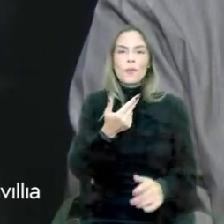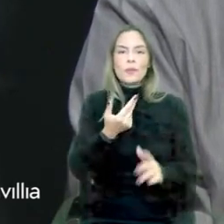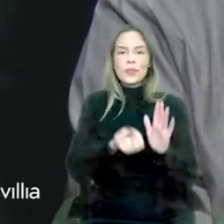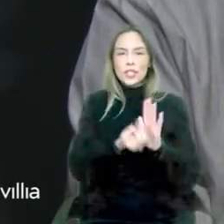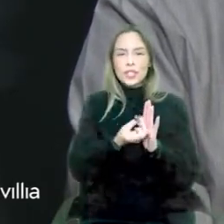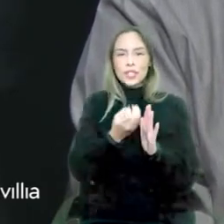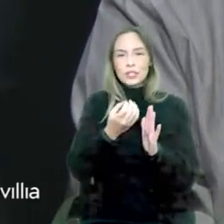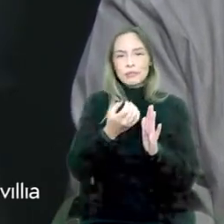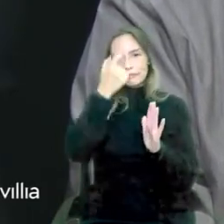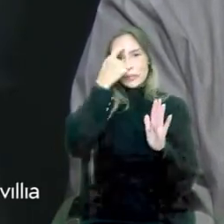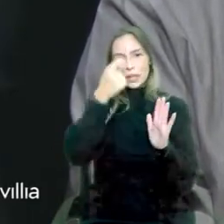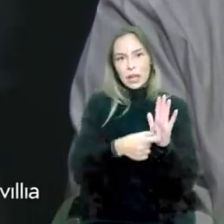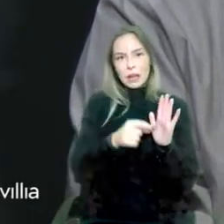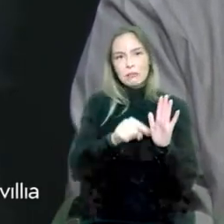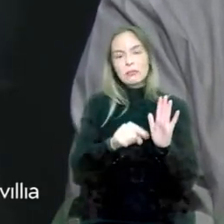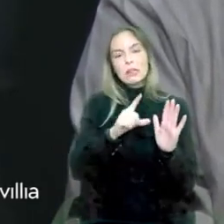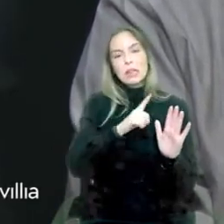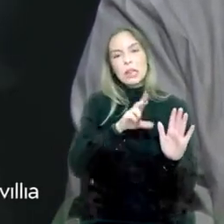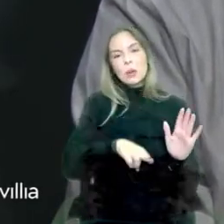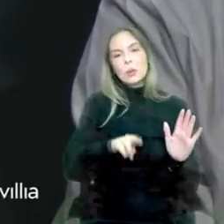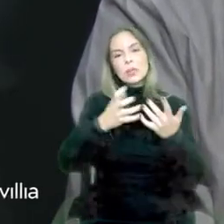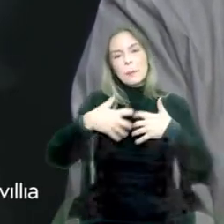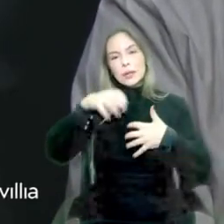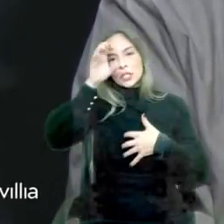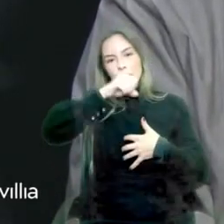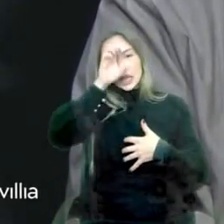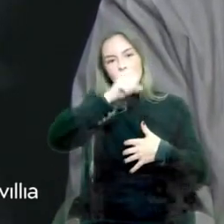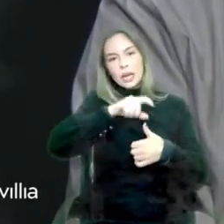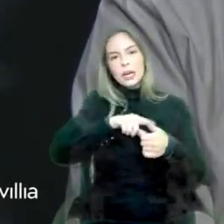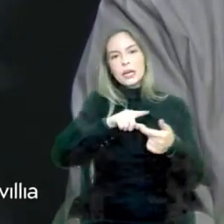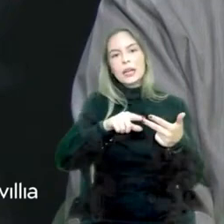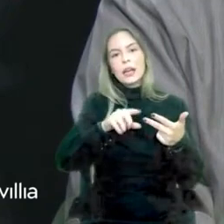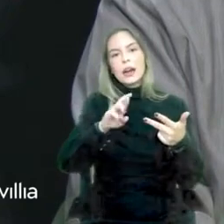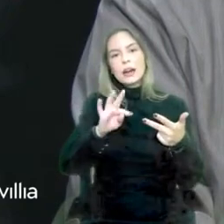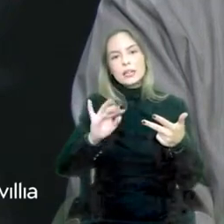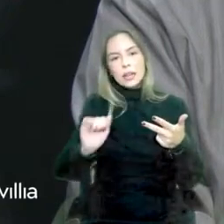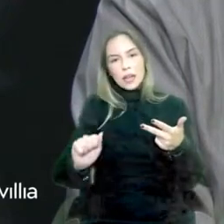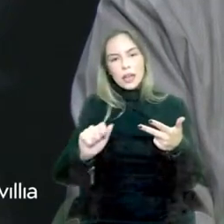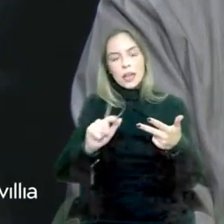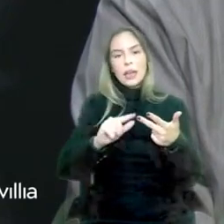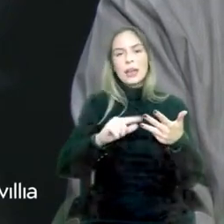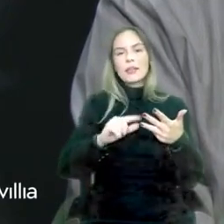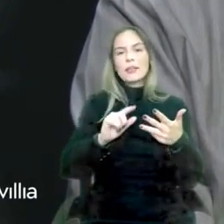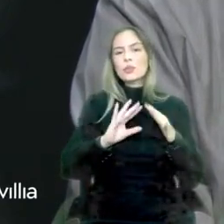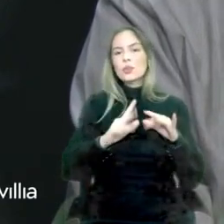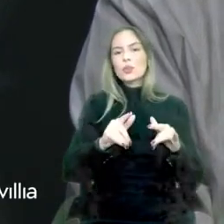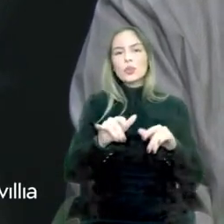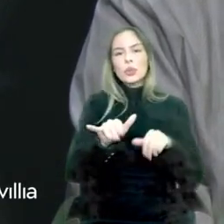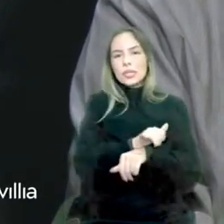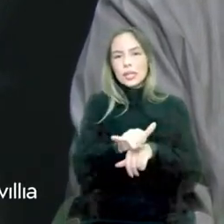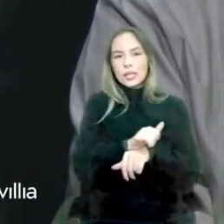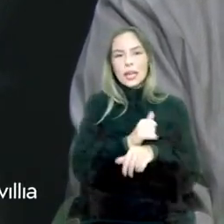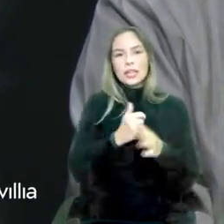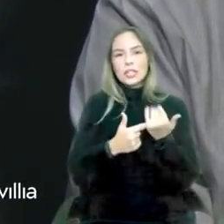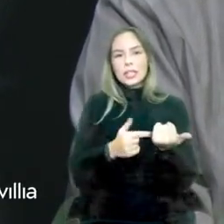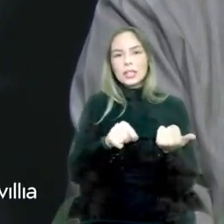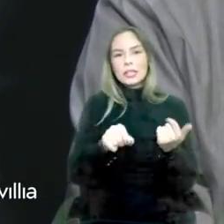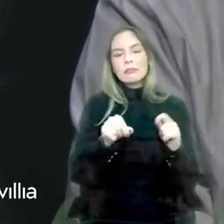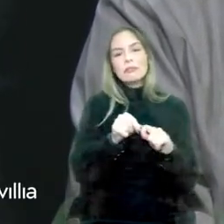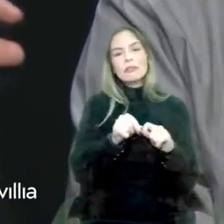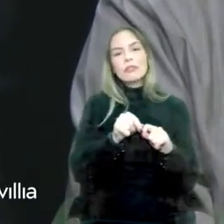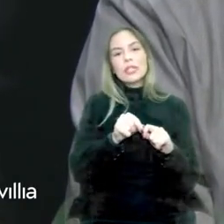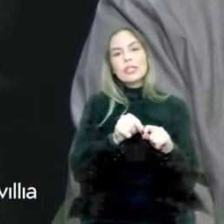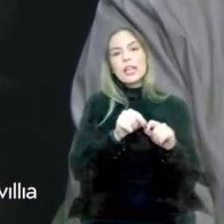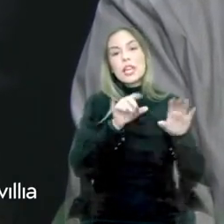using machine learning, all RPA, all techniques available to reduce their stock levels and to increase their